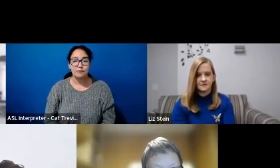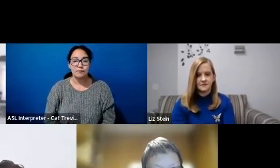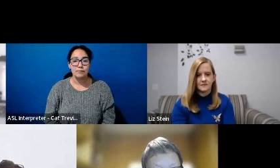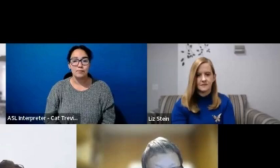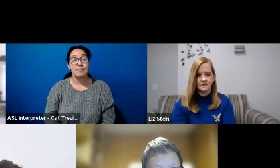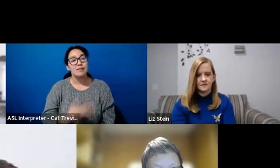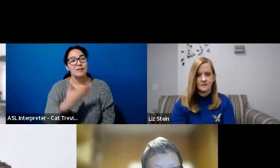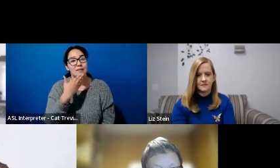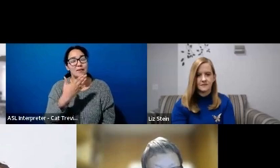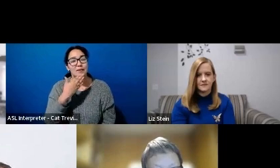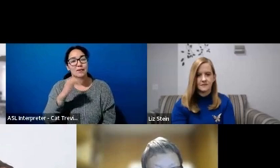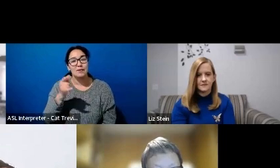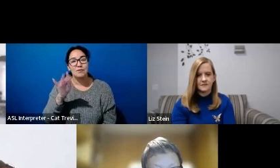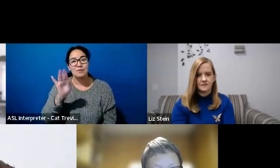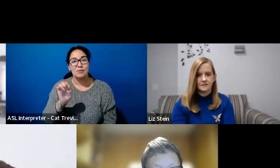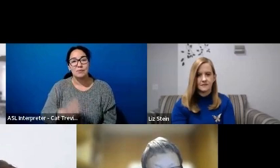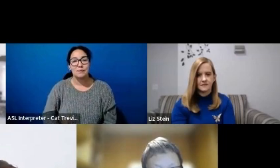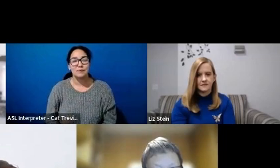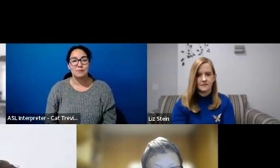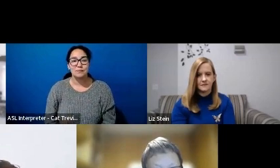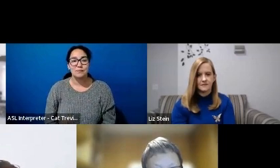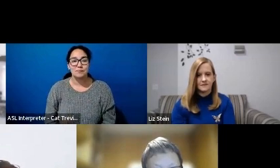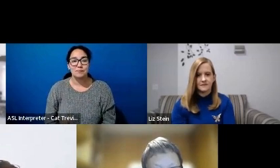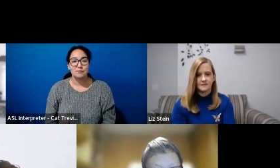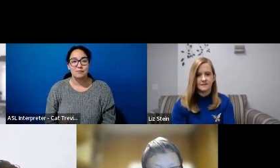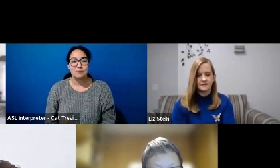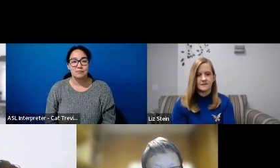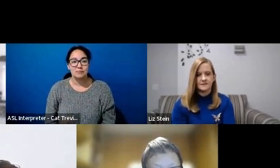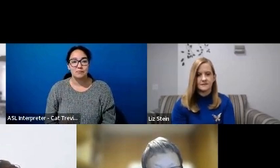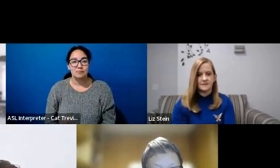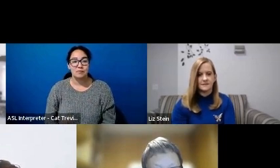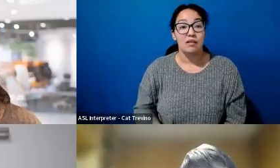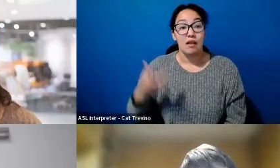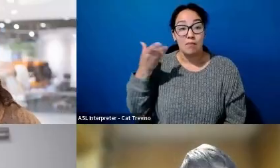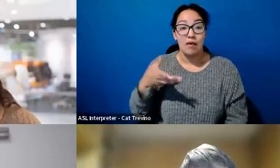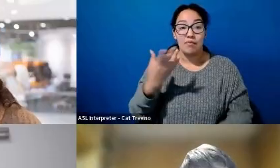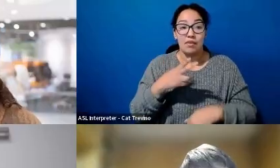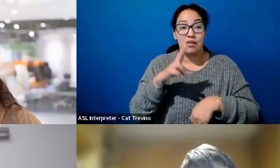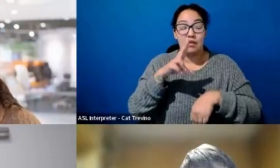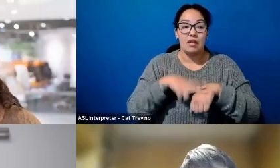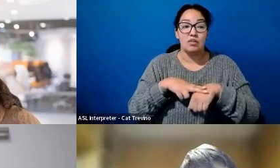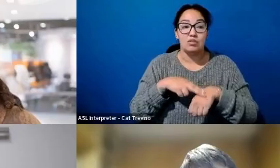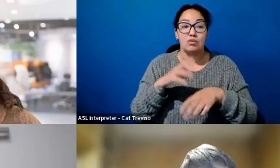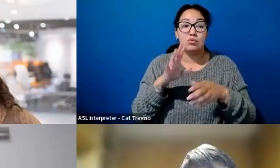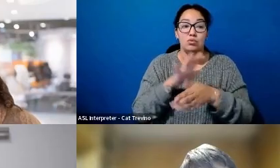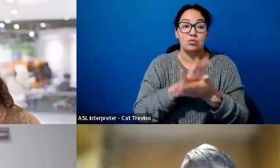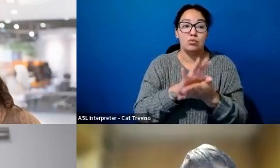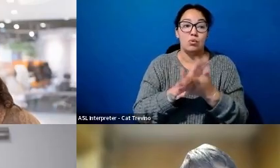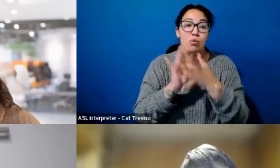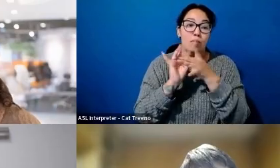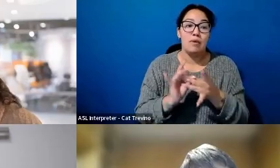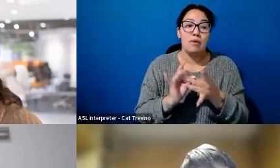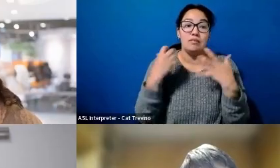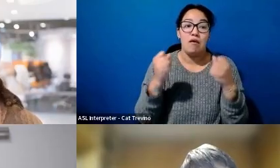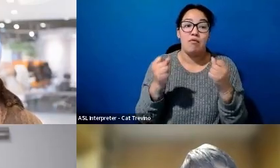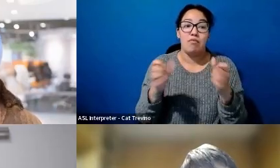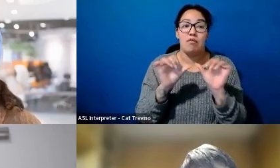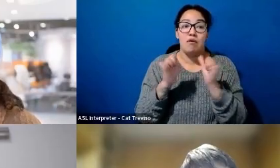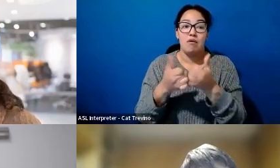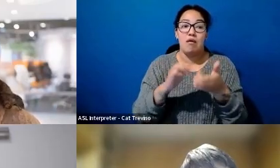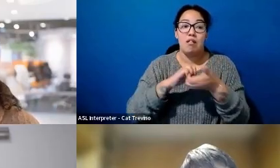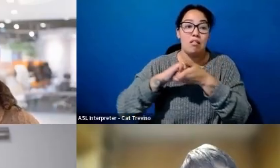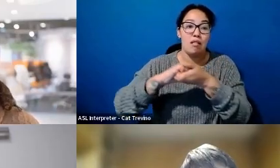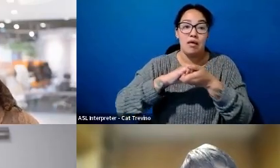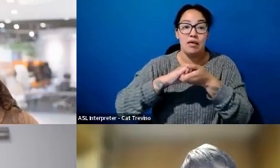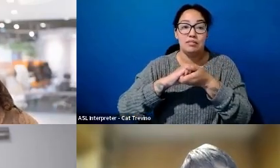Thank you, Jake. And I'm at the National School-Based Health Alliance. For the past 30 years, we have